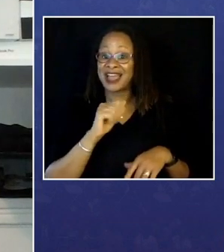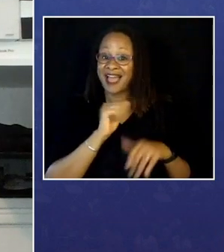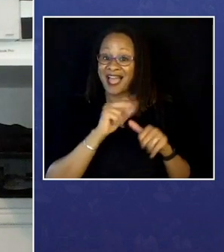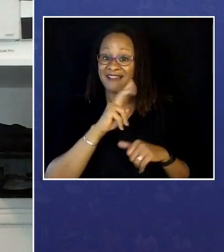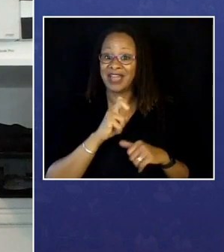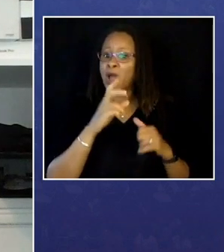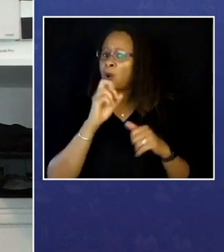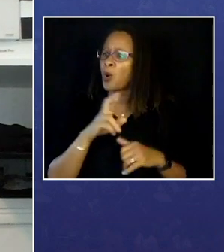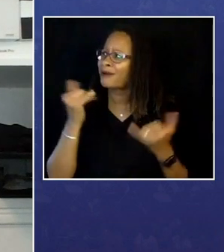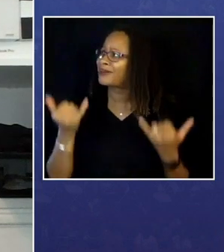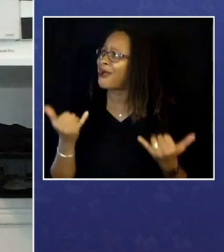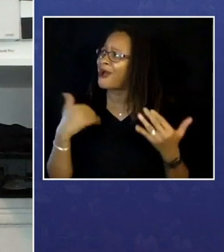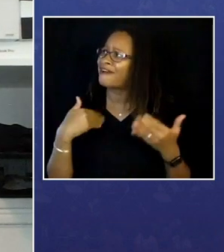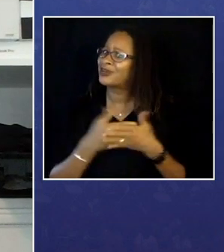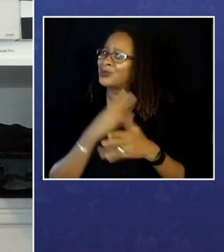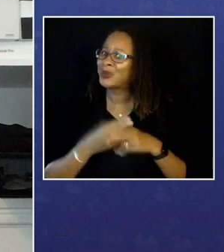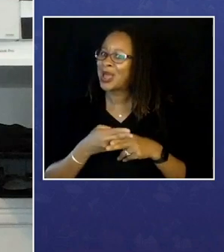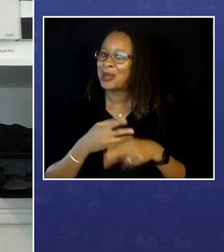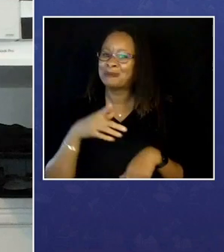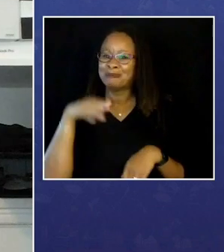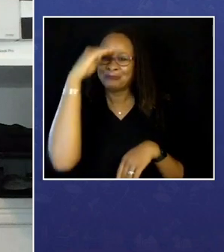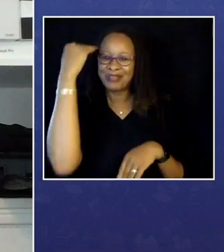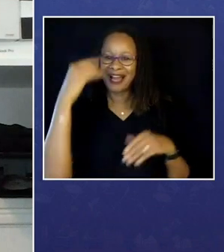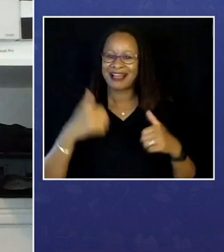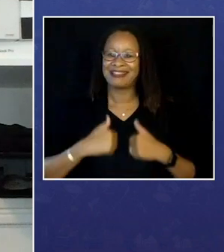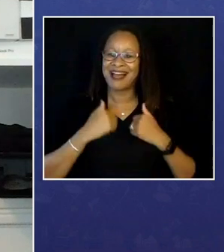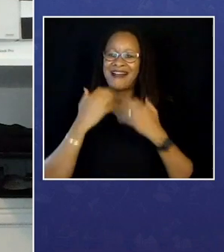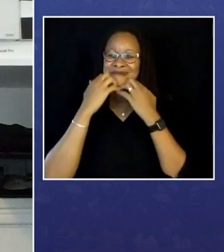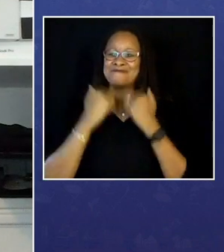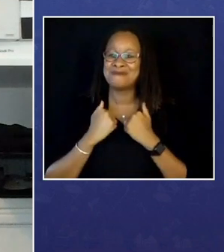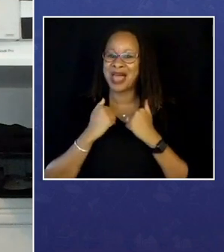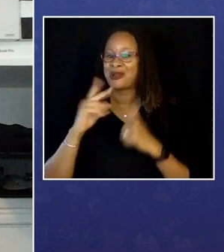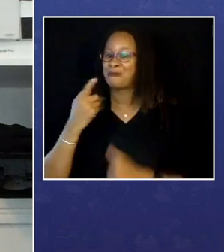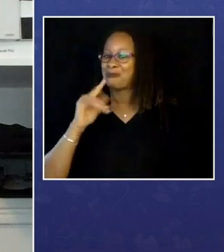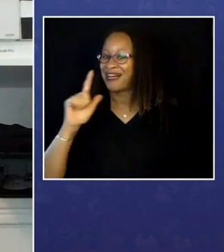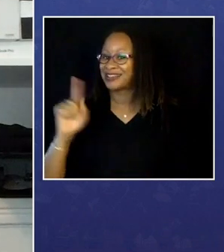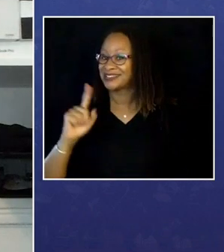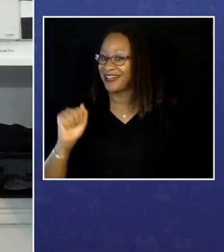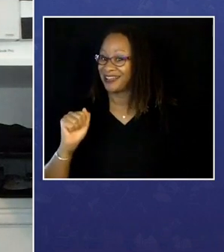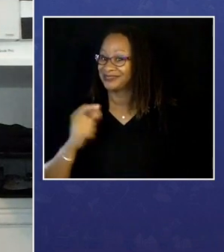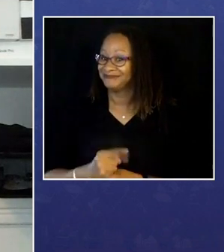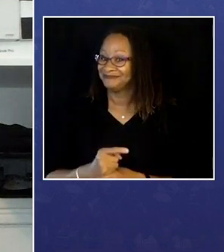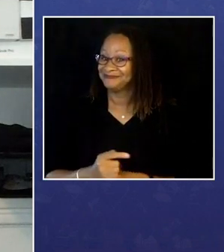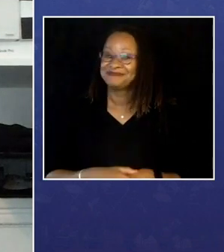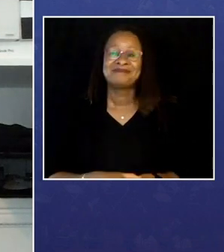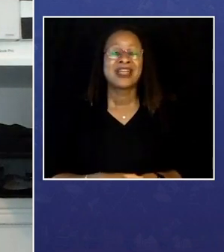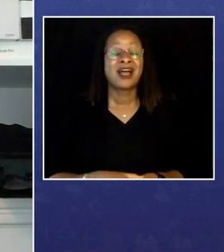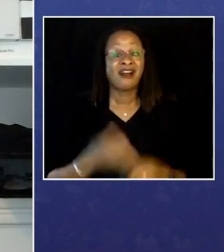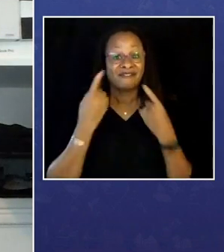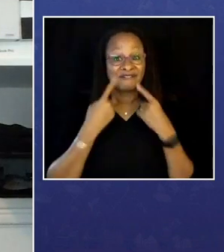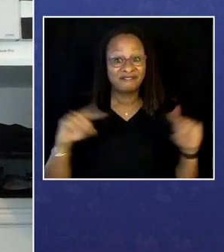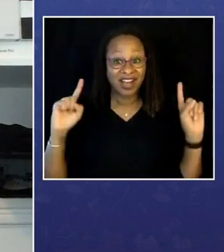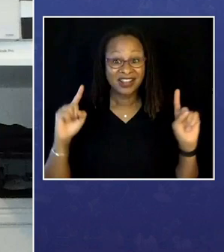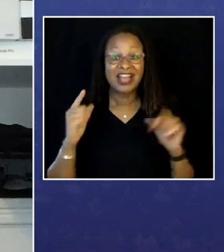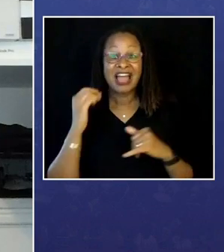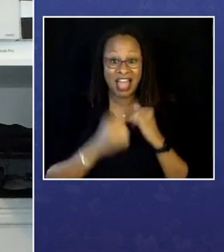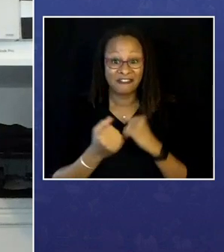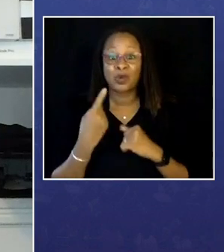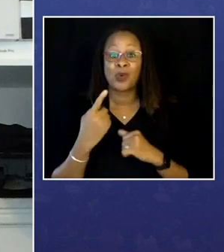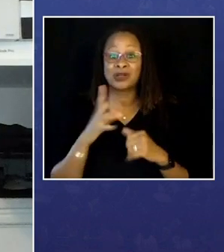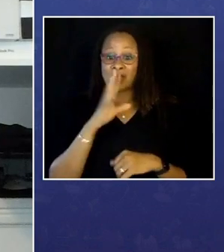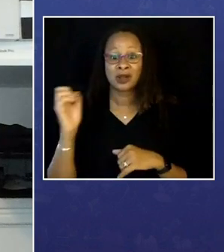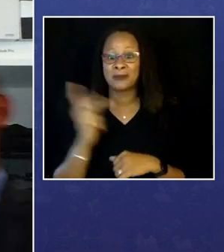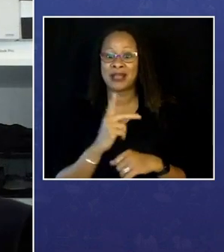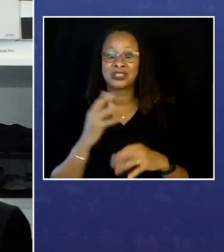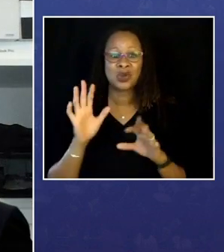is now known, Black Lives Matter Plaza. Finally, everyone's talking about the return of a